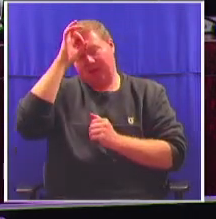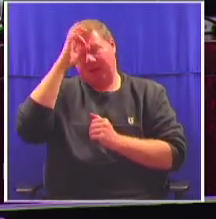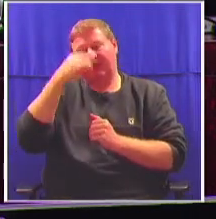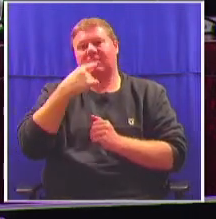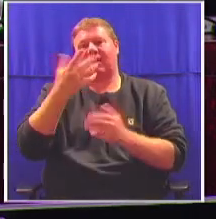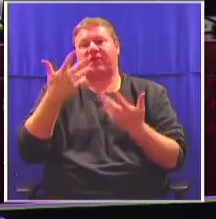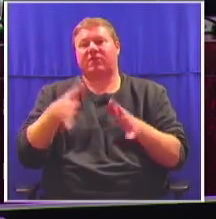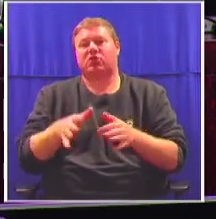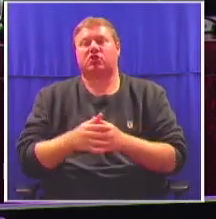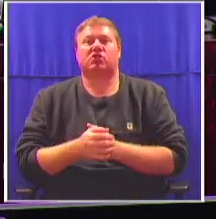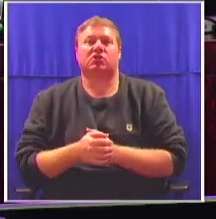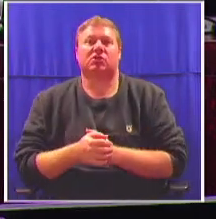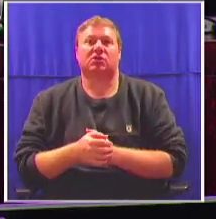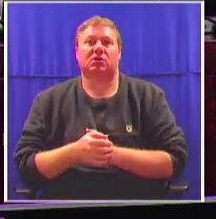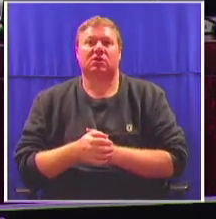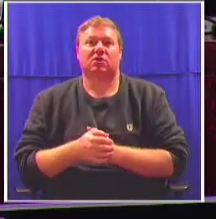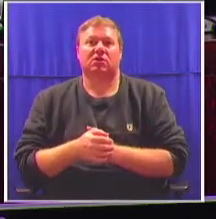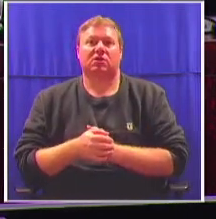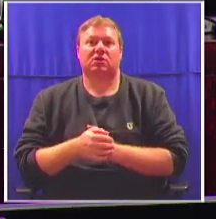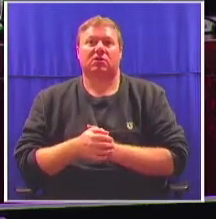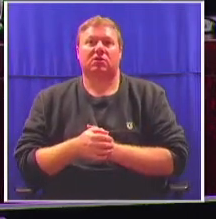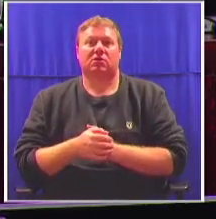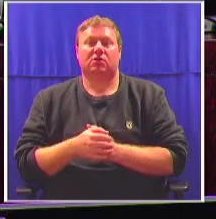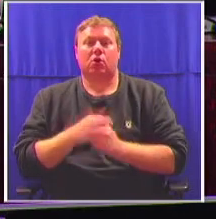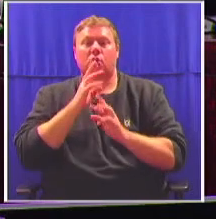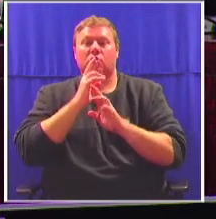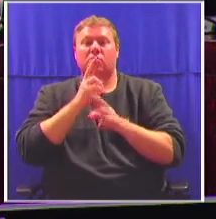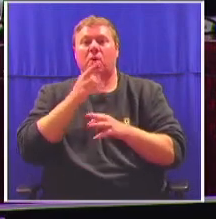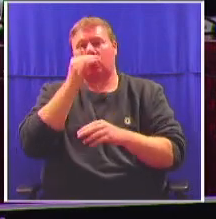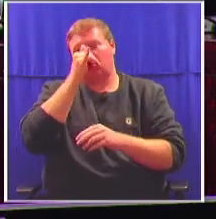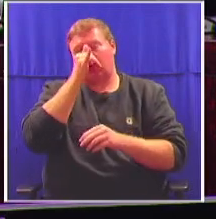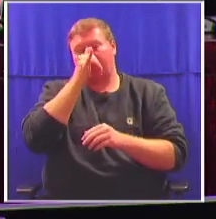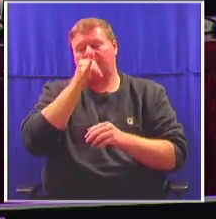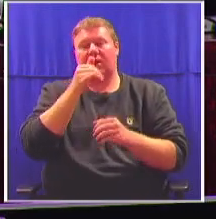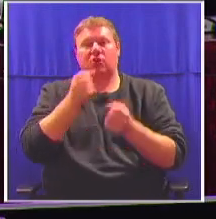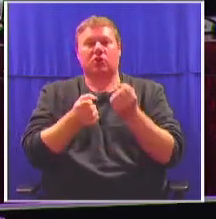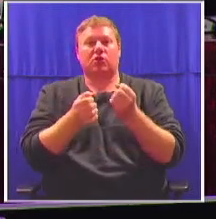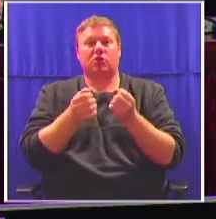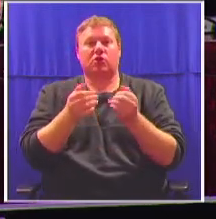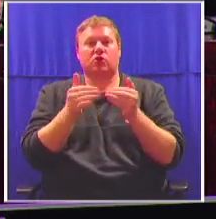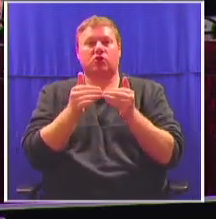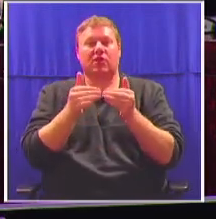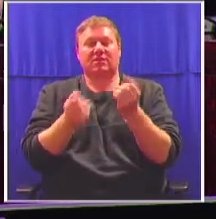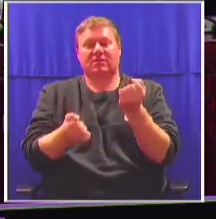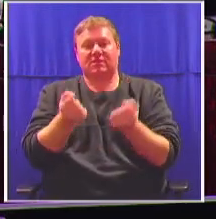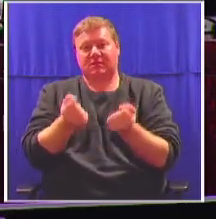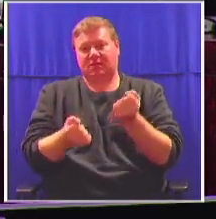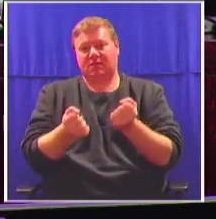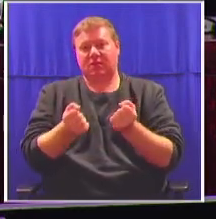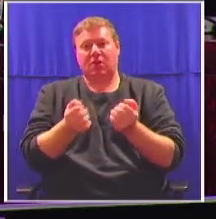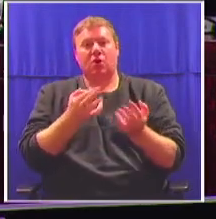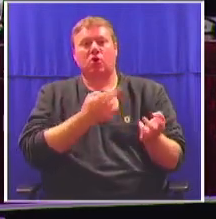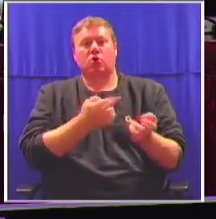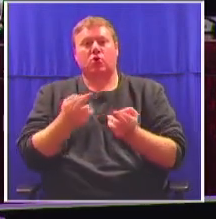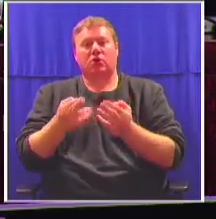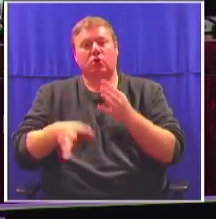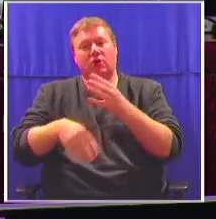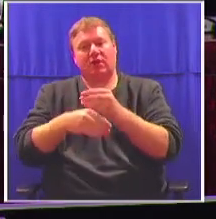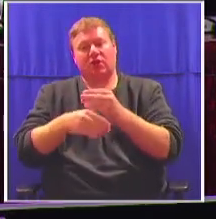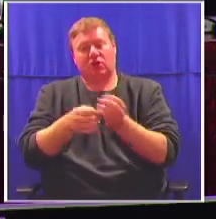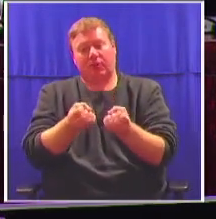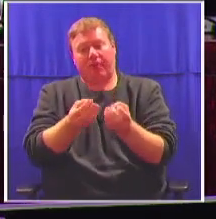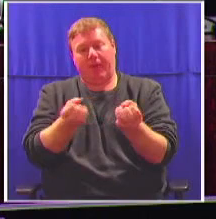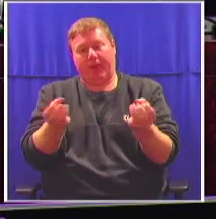To strengthen the response of criminal justice, additional resources have been allocated